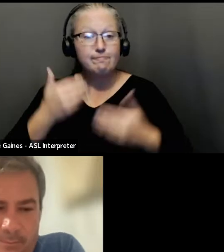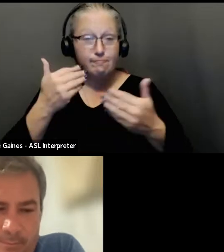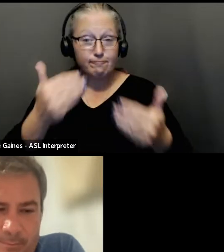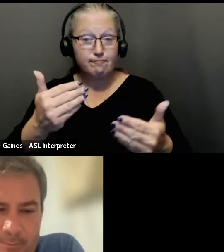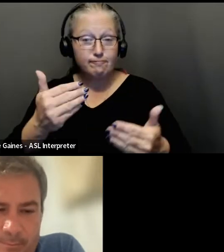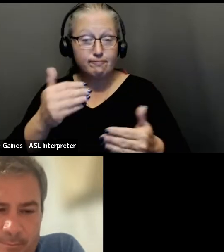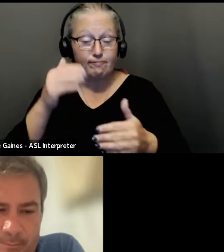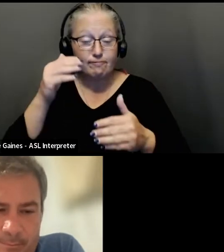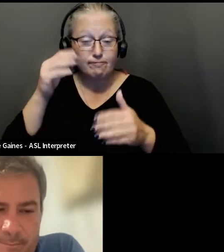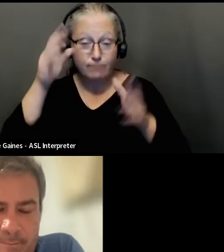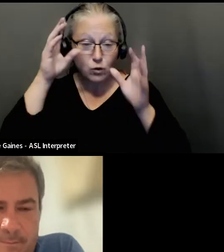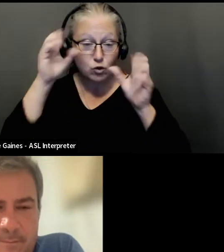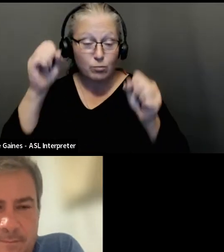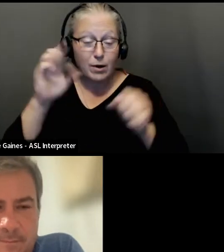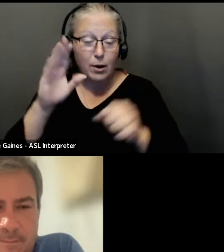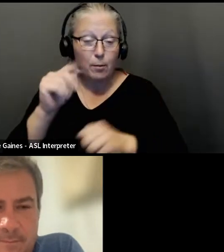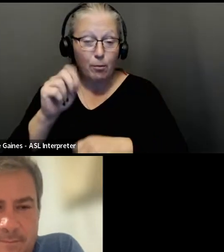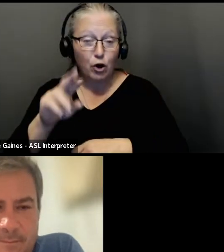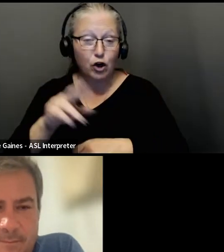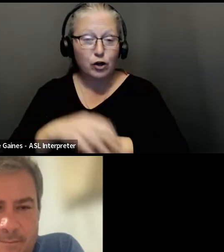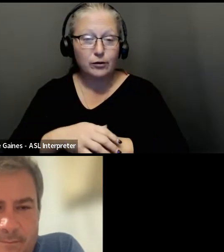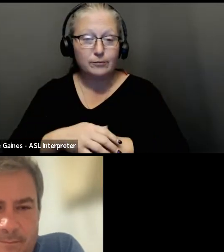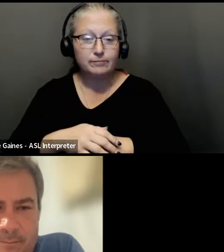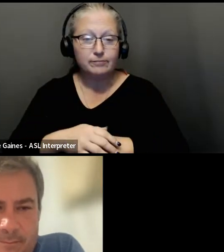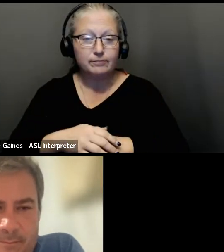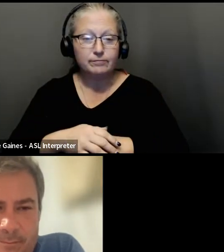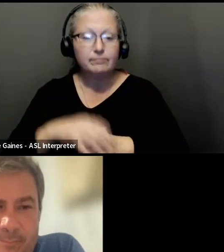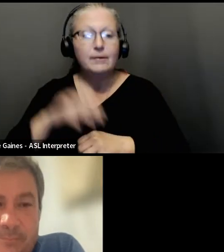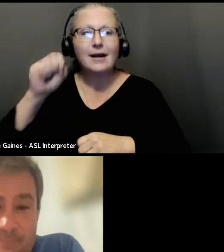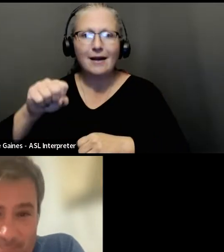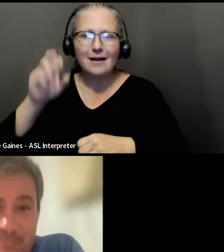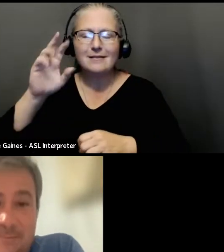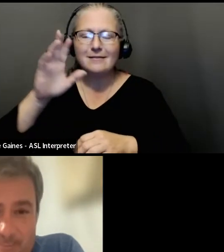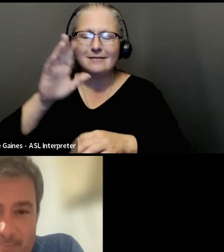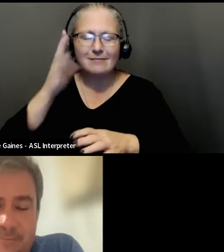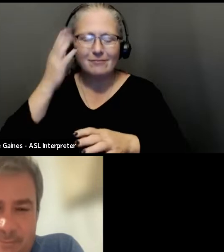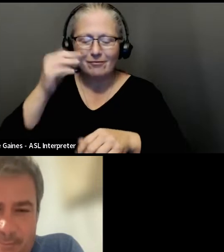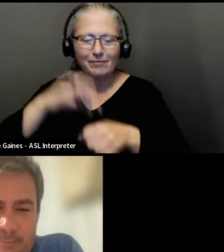Booker. Oh, yes. We need to do a roll call.